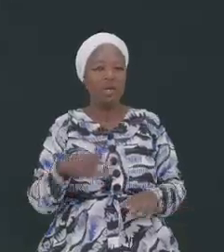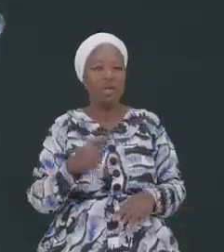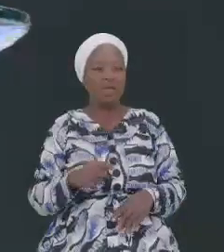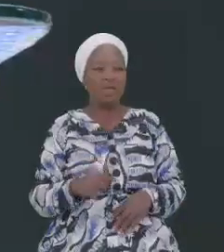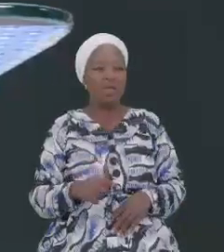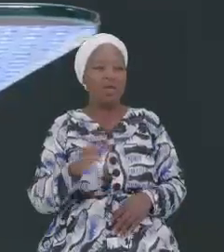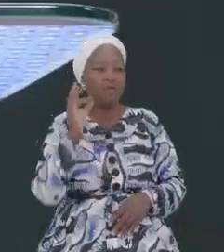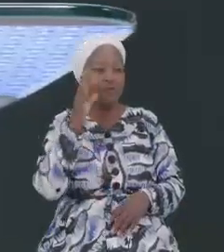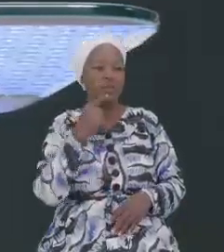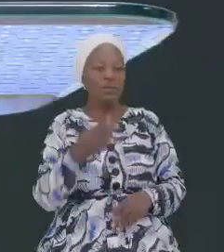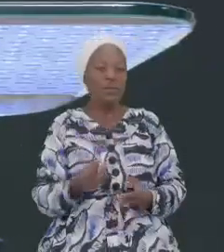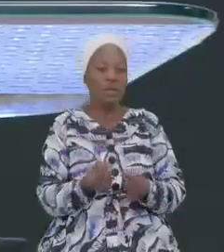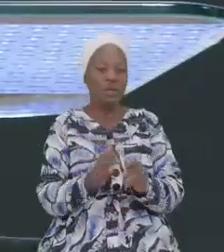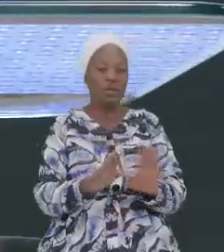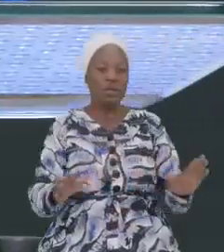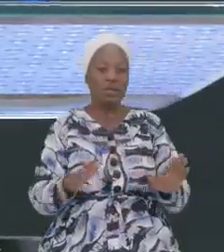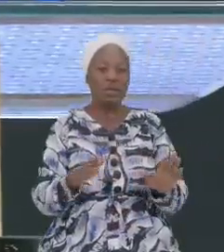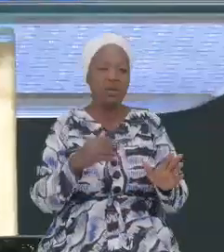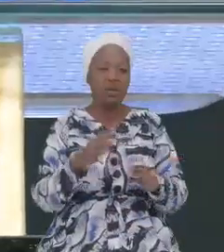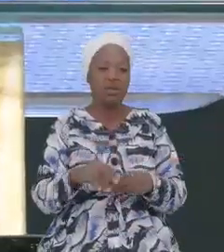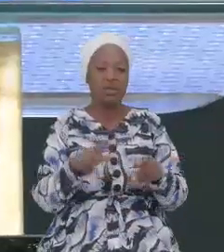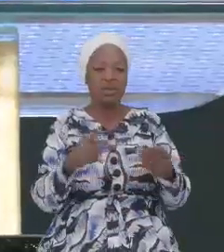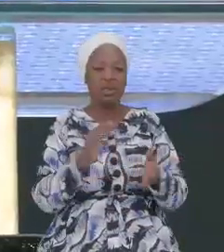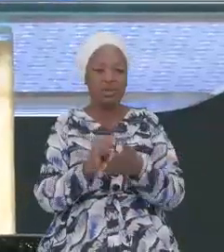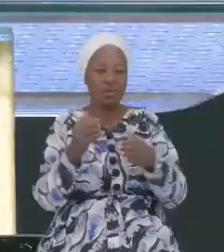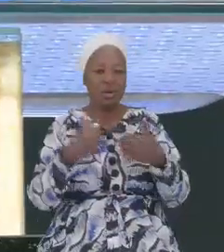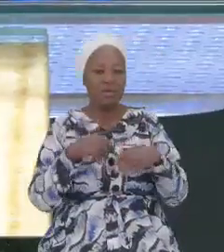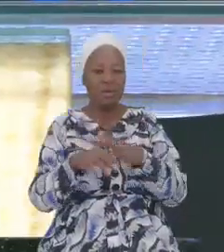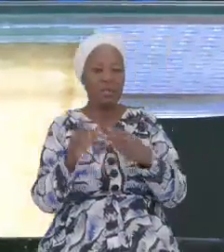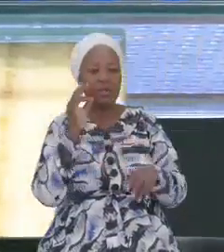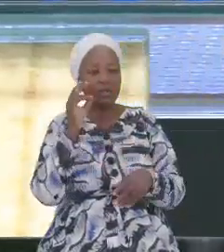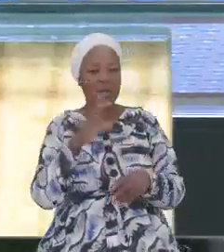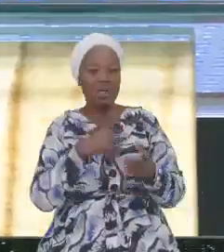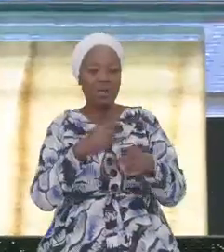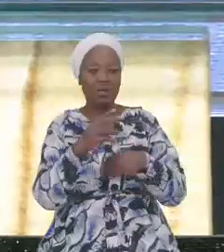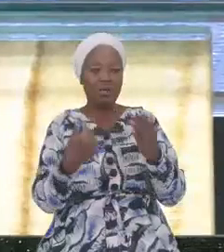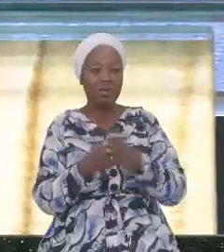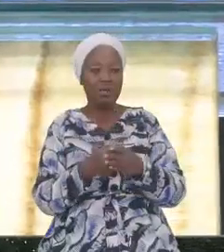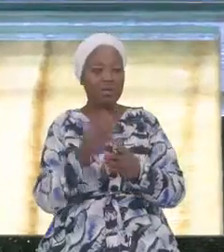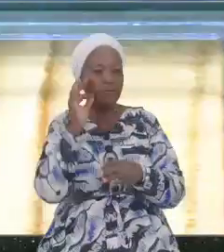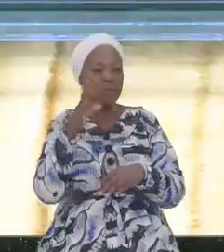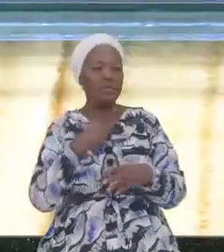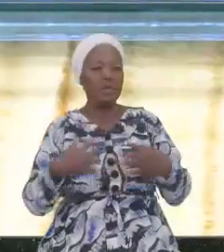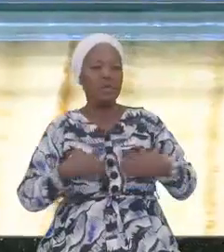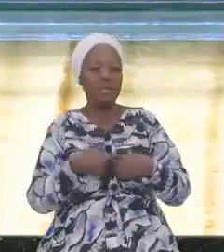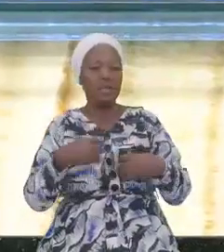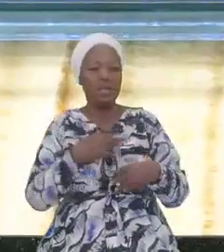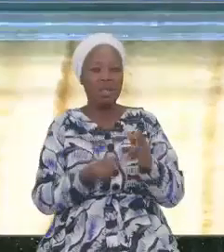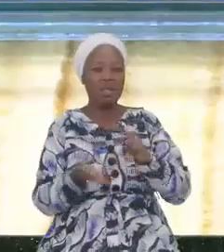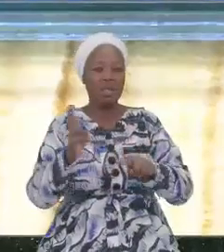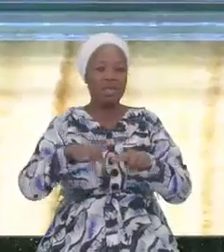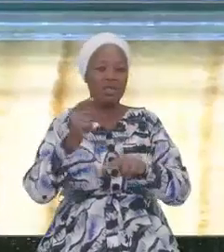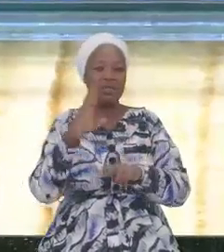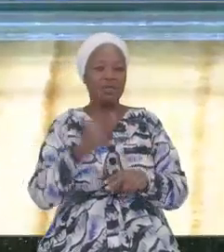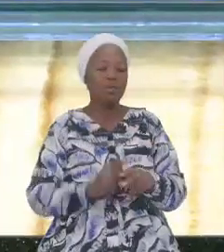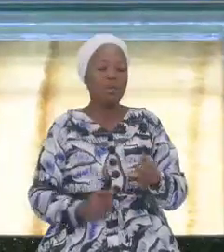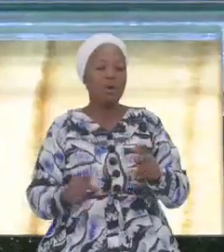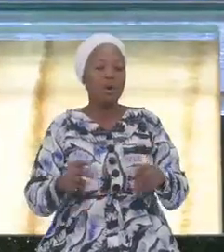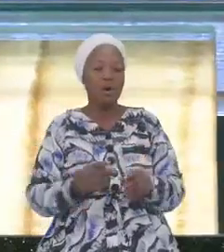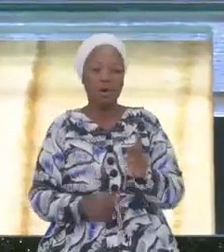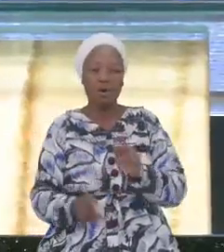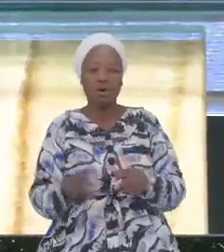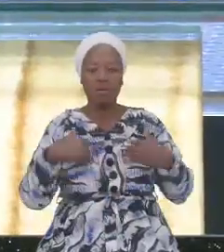thy ground, your produce, and the fruit of thy cattle. And then it says, the increase of thy kind, and